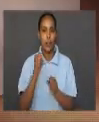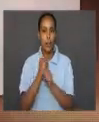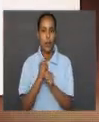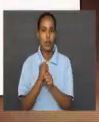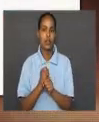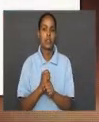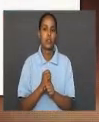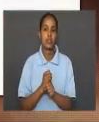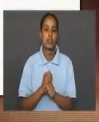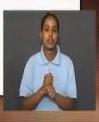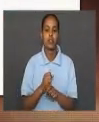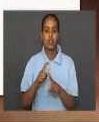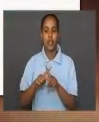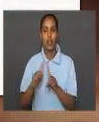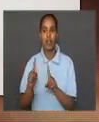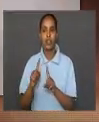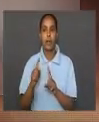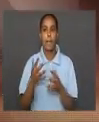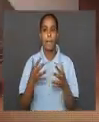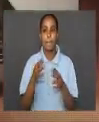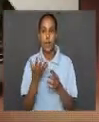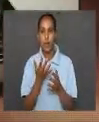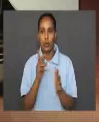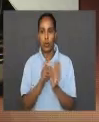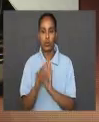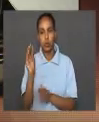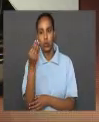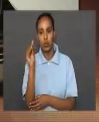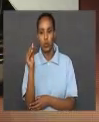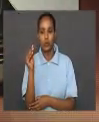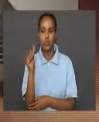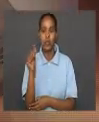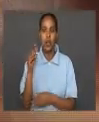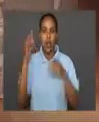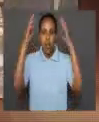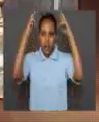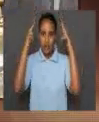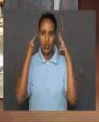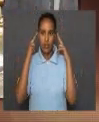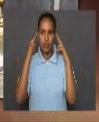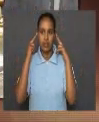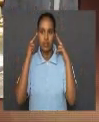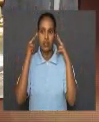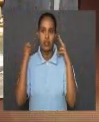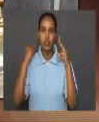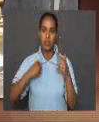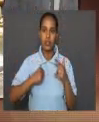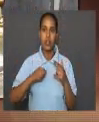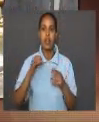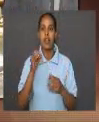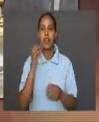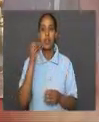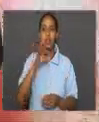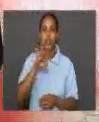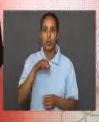into such diverse products as toys, headphones, jewelry, and